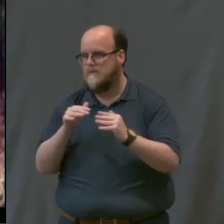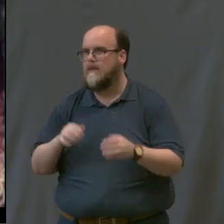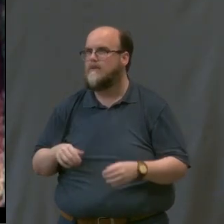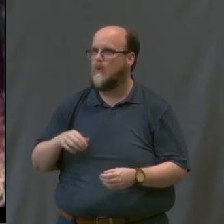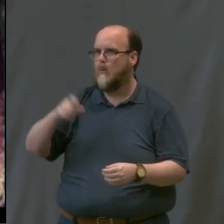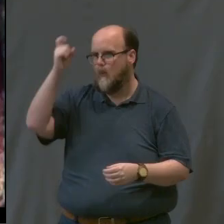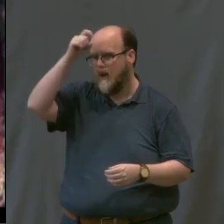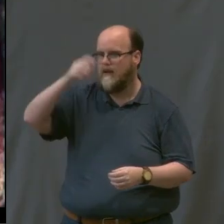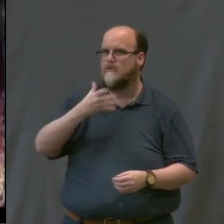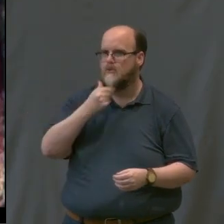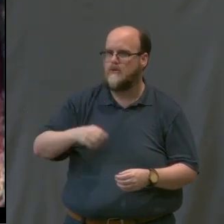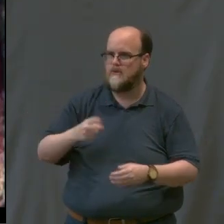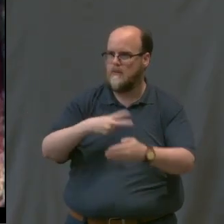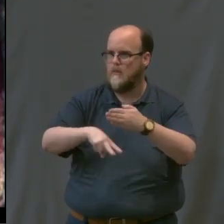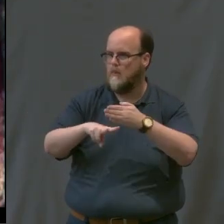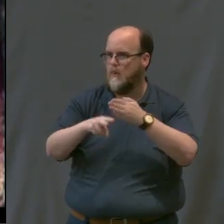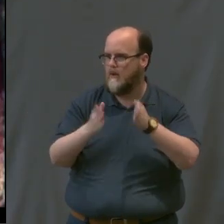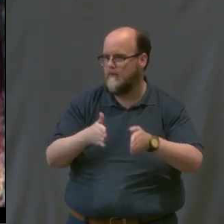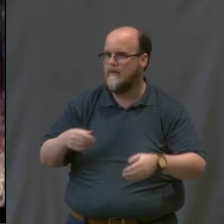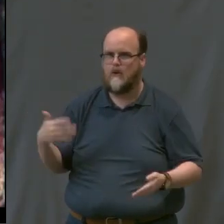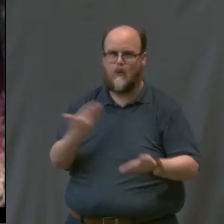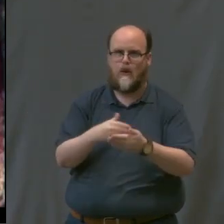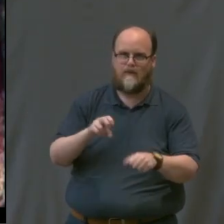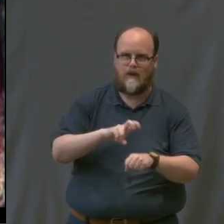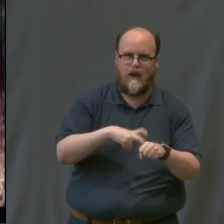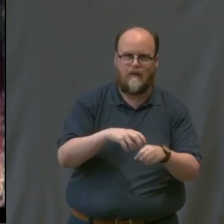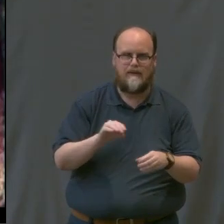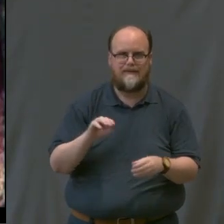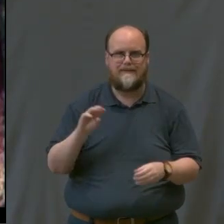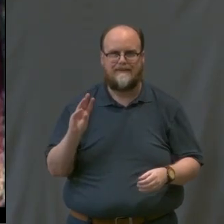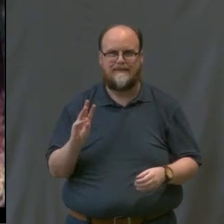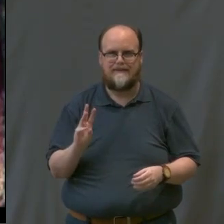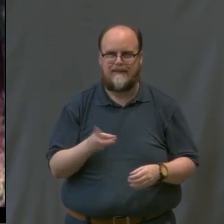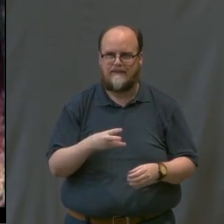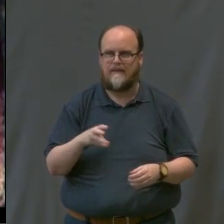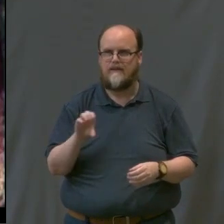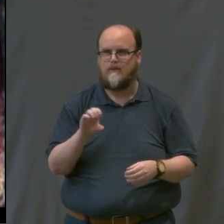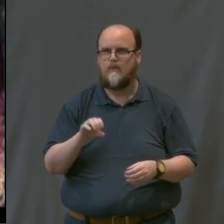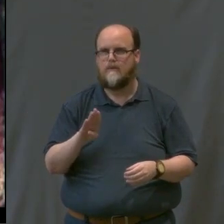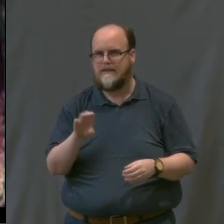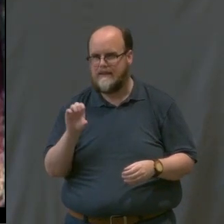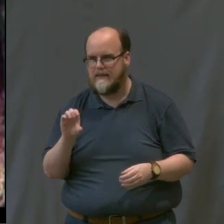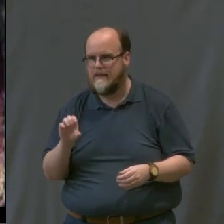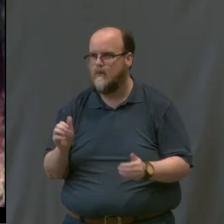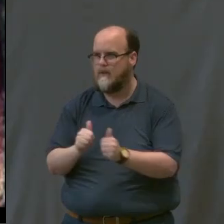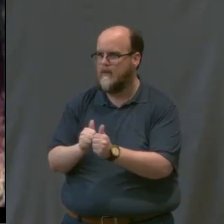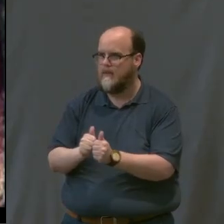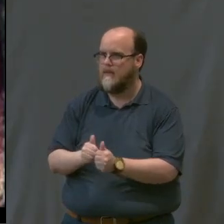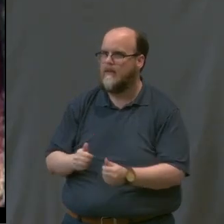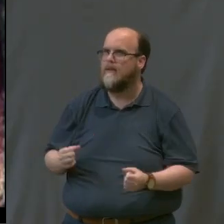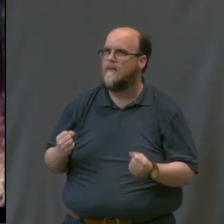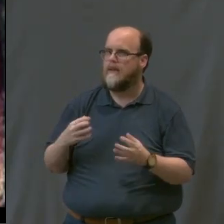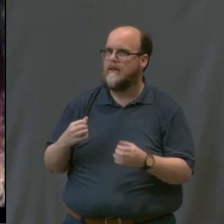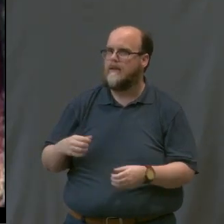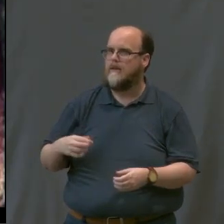prophet, no name mentioned, arriving in Ireland in the 6th century BC with lots of